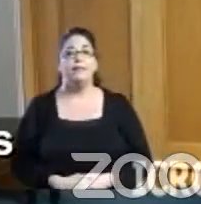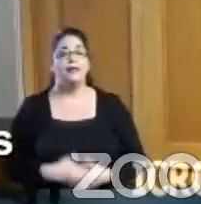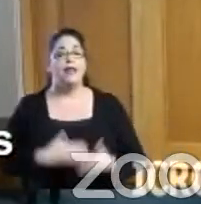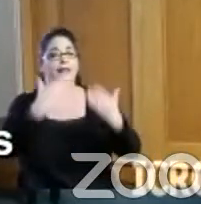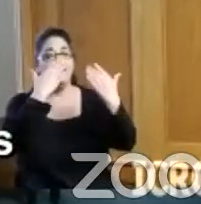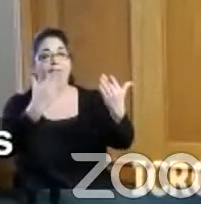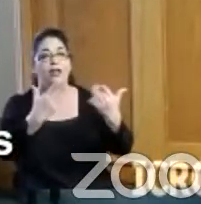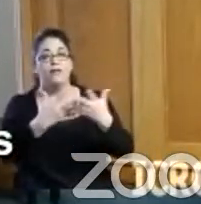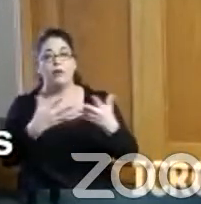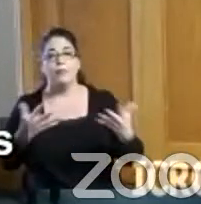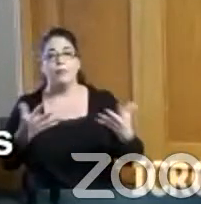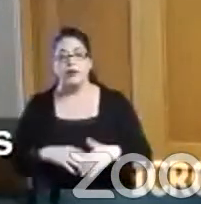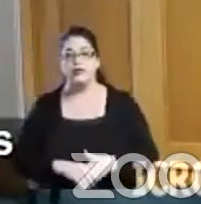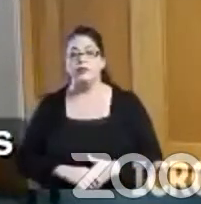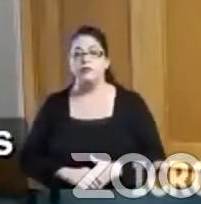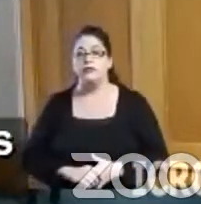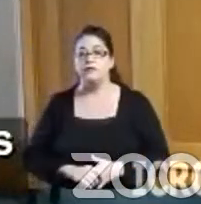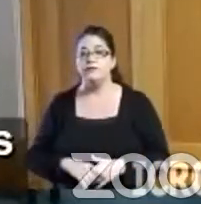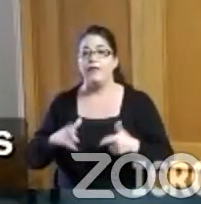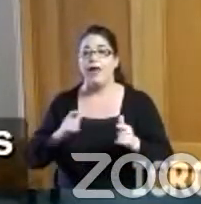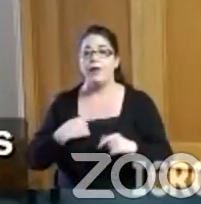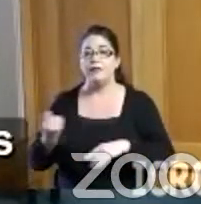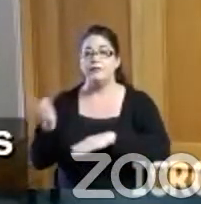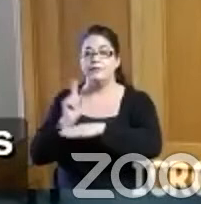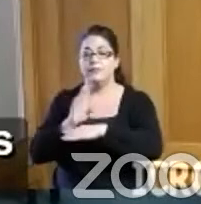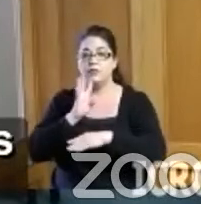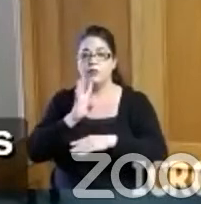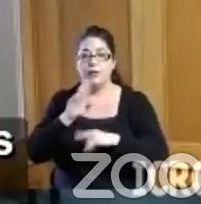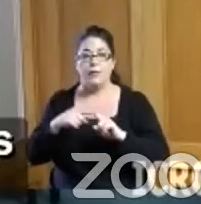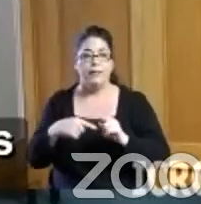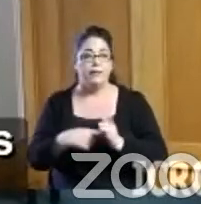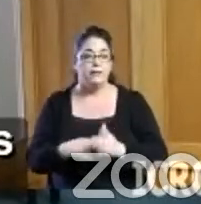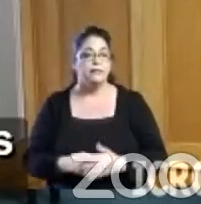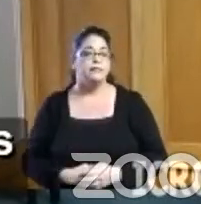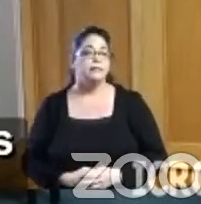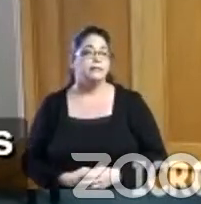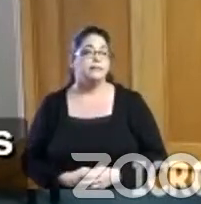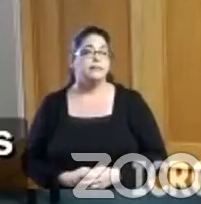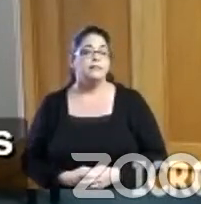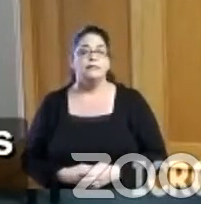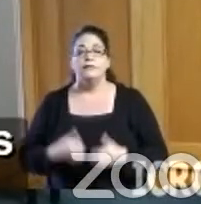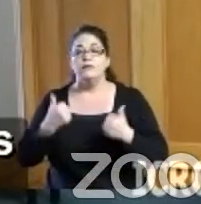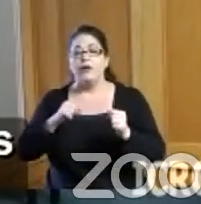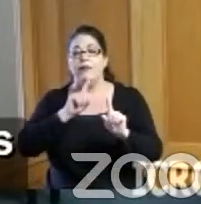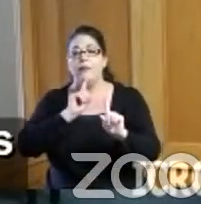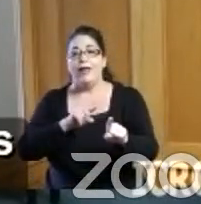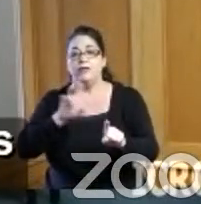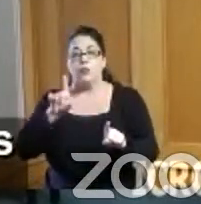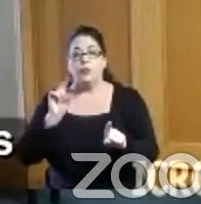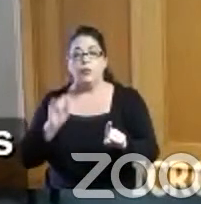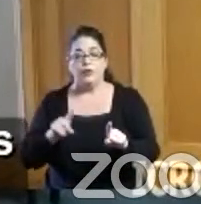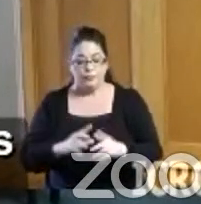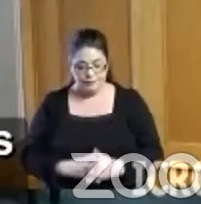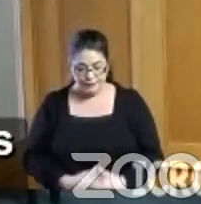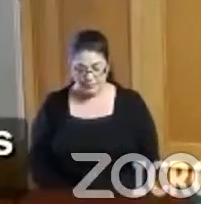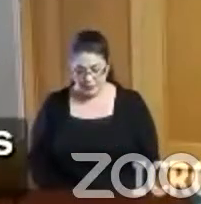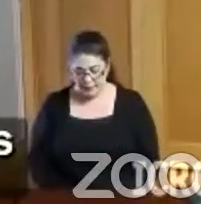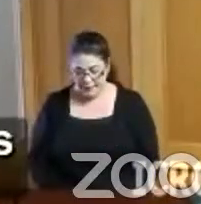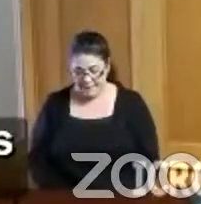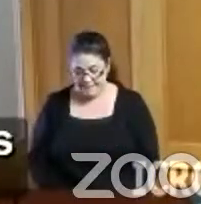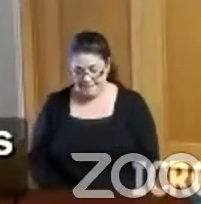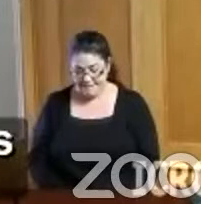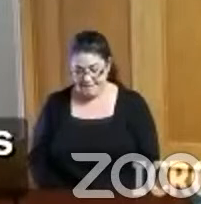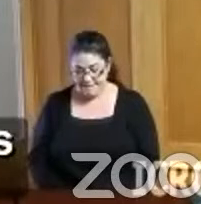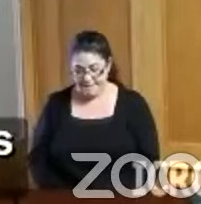Thank you very much for allowing us up here and talking about this and to try to answer your question. I